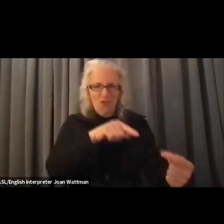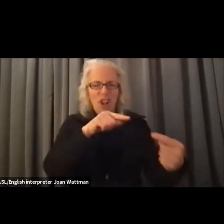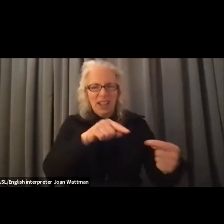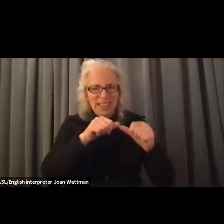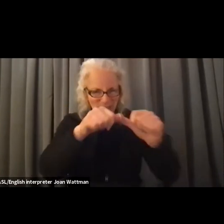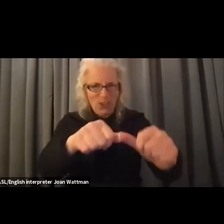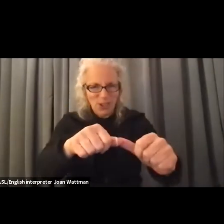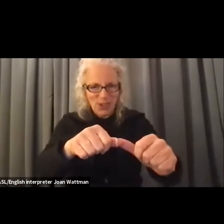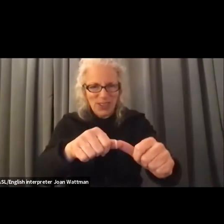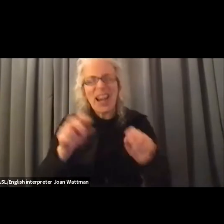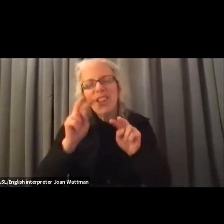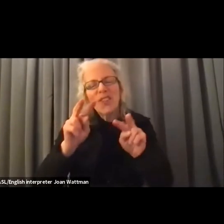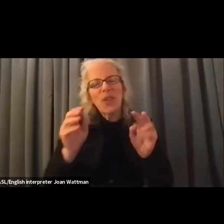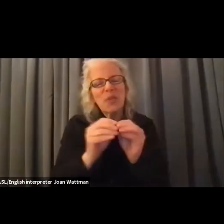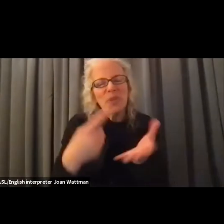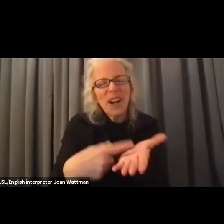conversation.